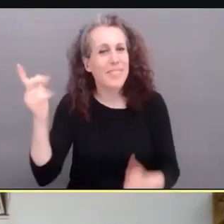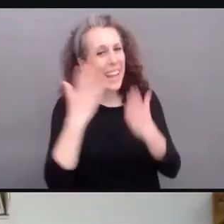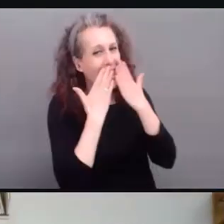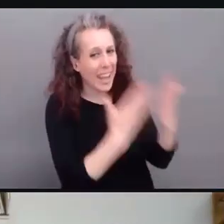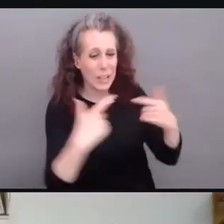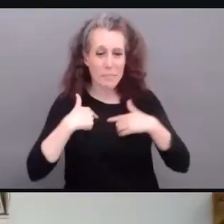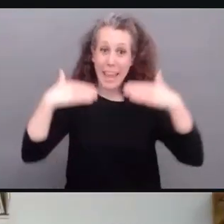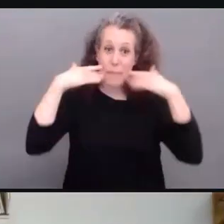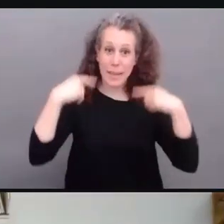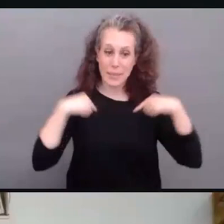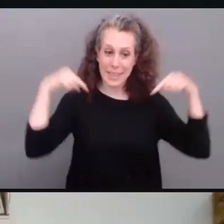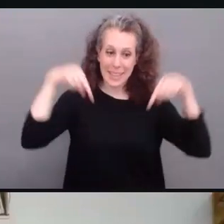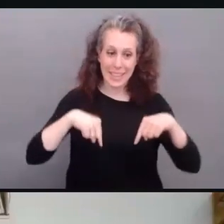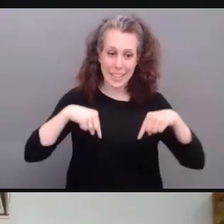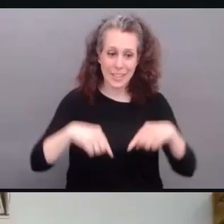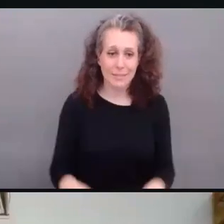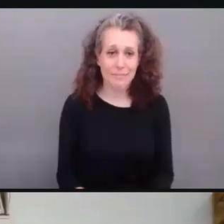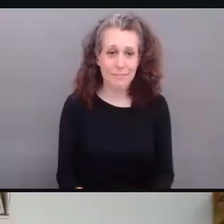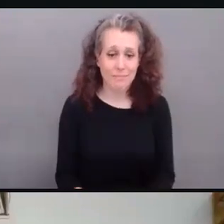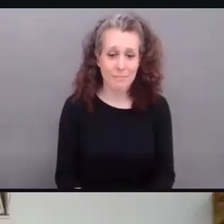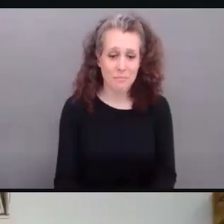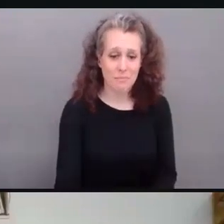here. First slide, please.